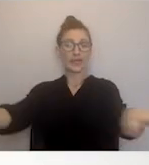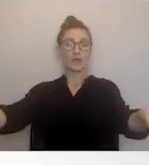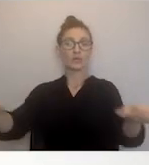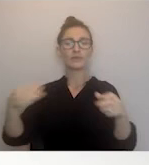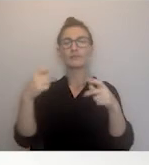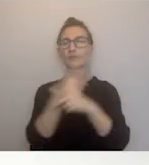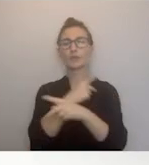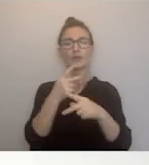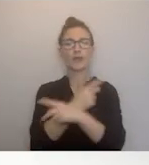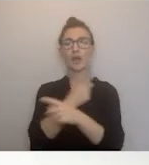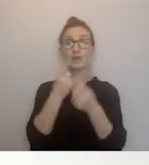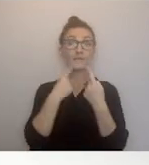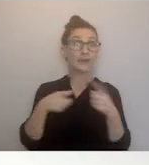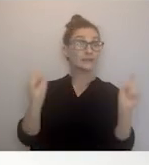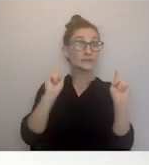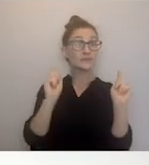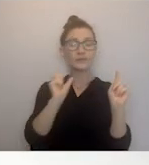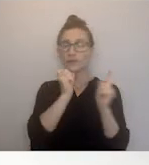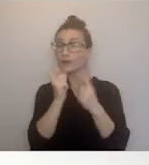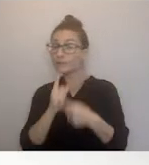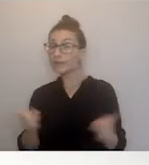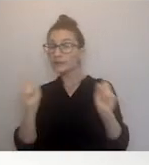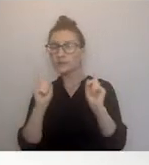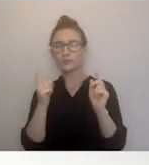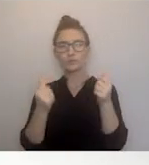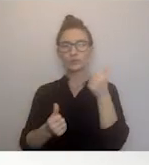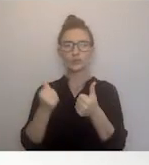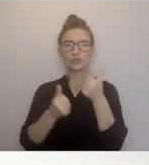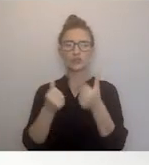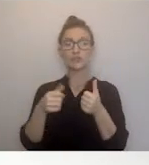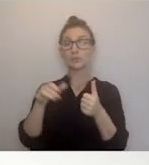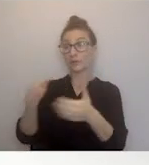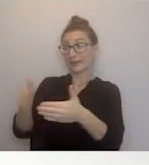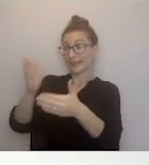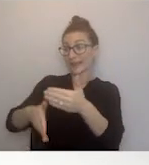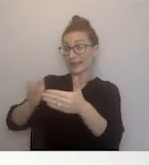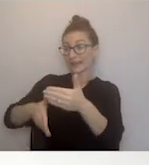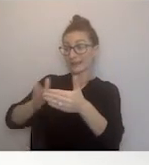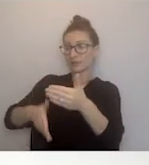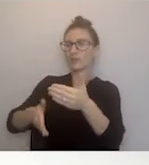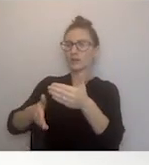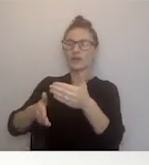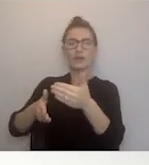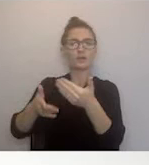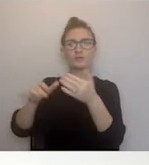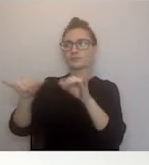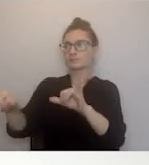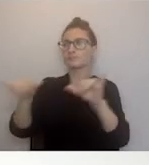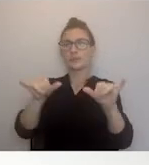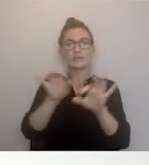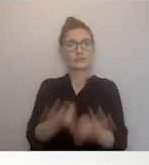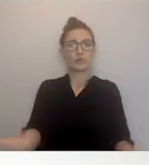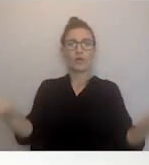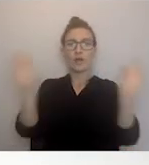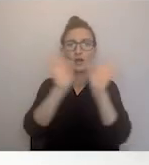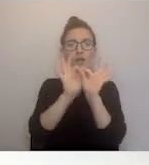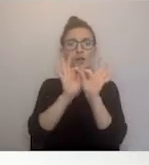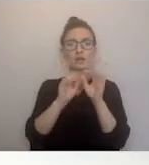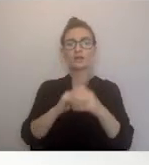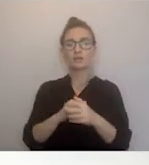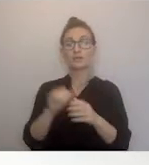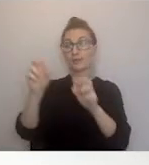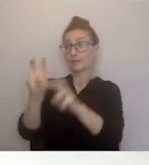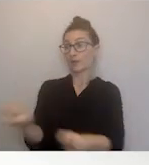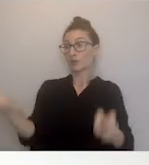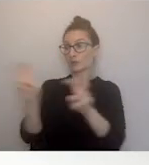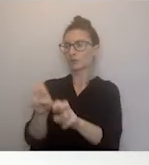it out, figuring out how effective it is. A lot of the work that we do, the end of it is just as important as the launch and the process of it. So